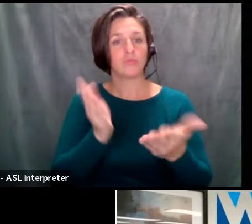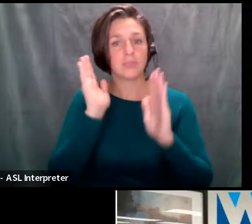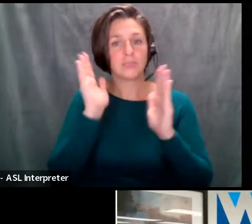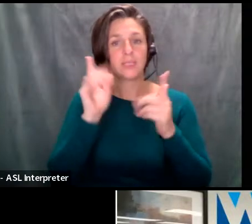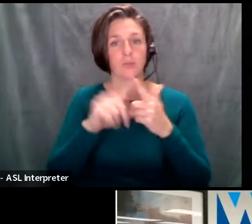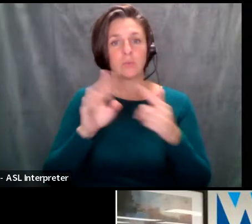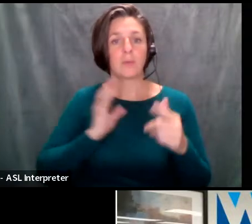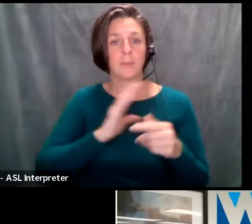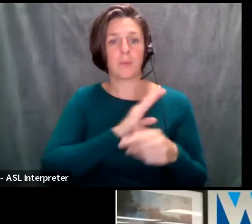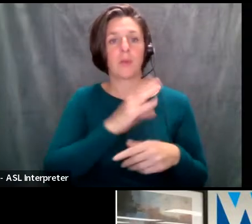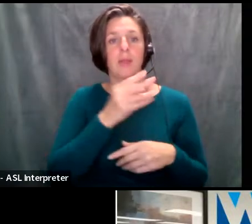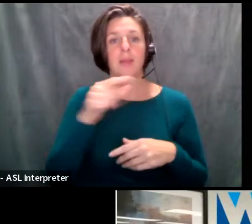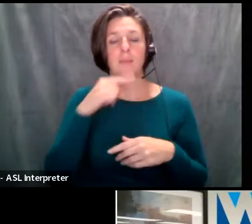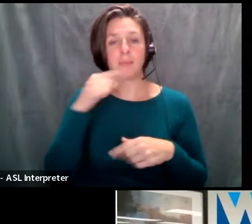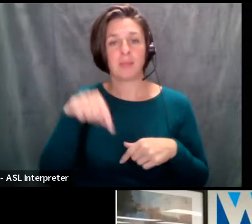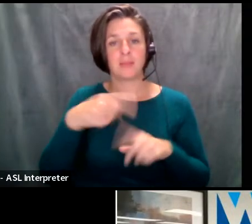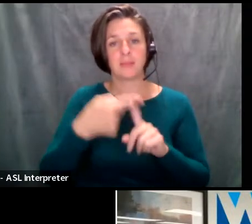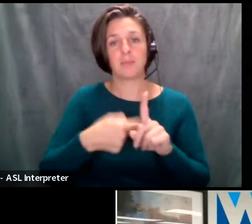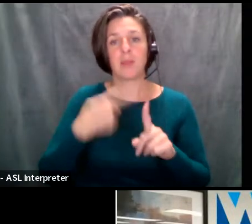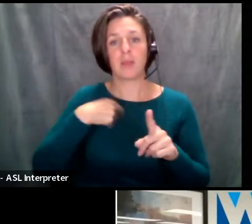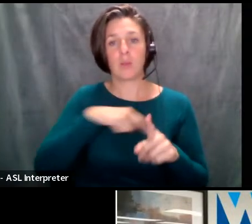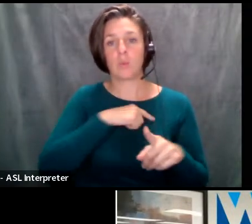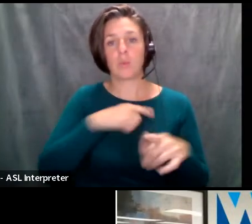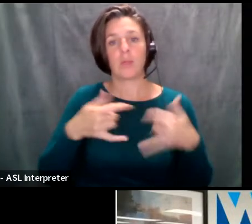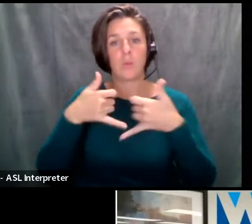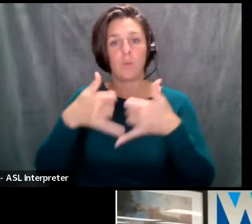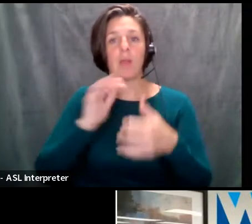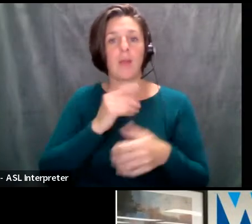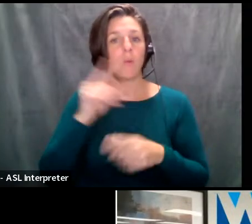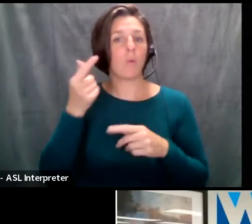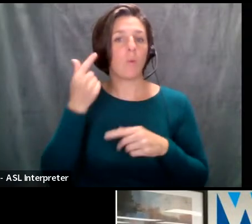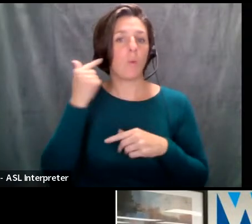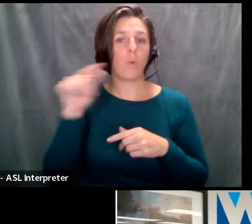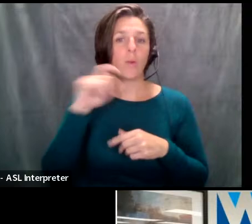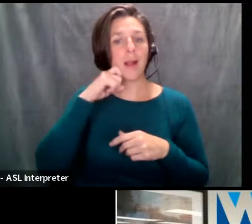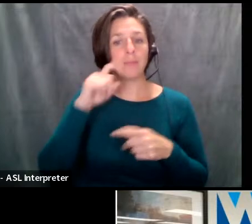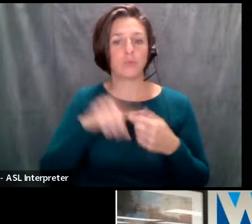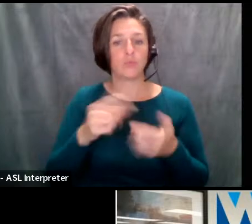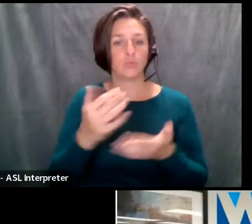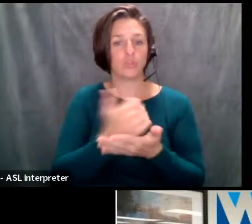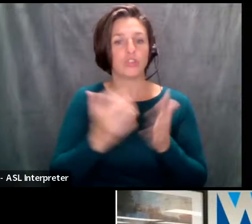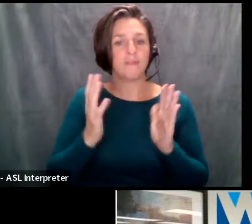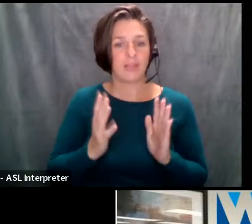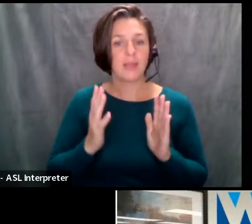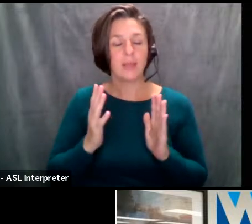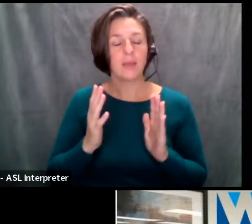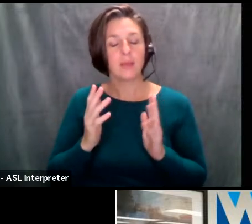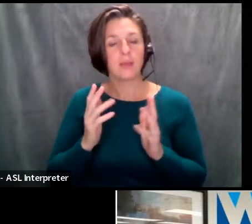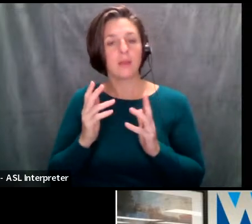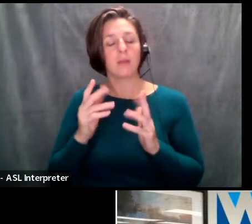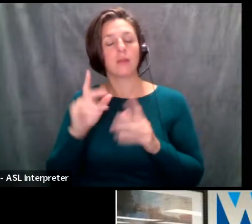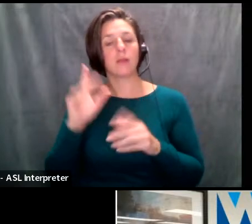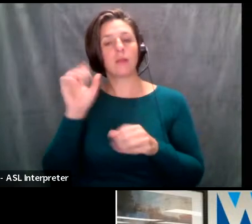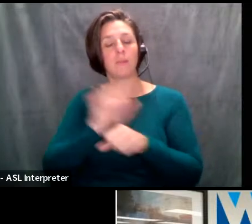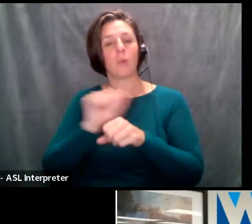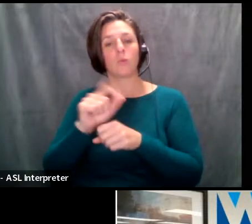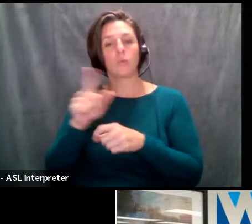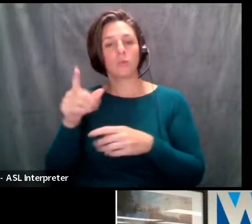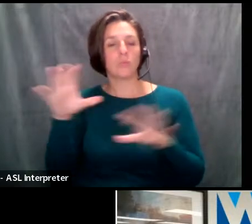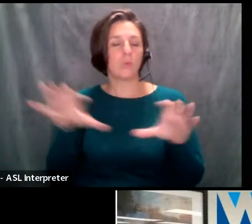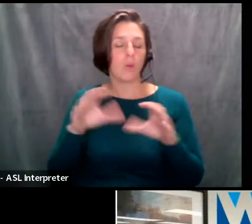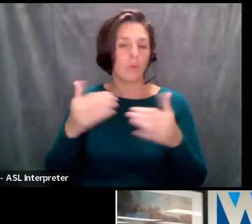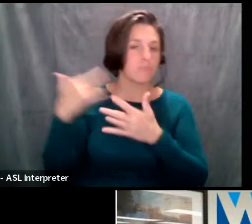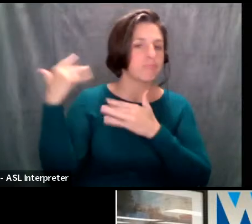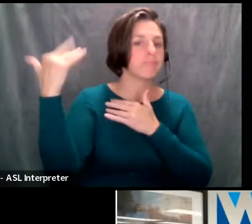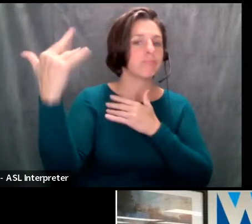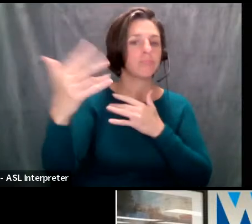public. This month, we awarded our golden apples to deserving employees who go above and beyond to show exemplary